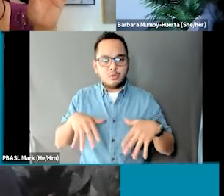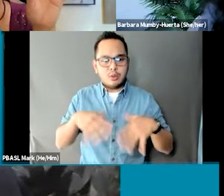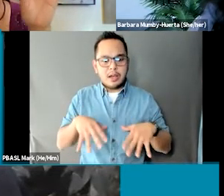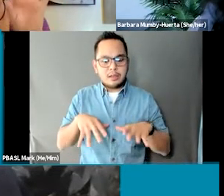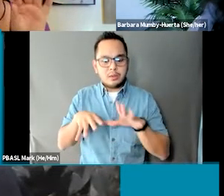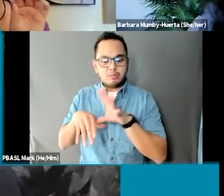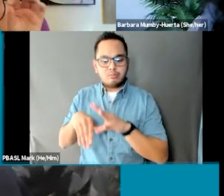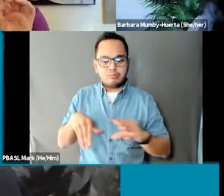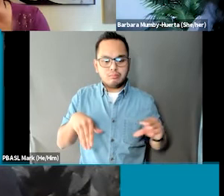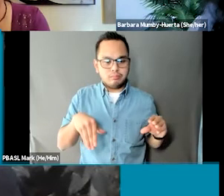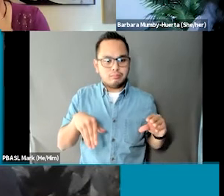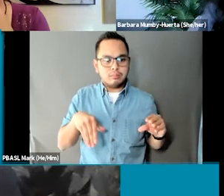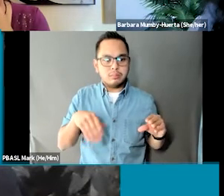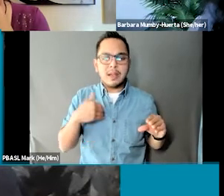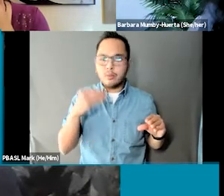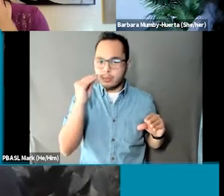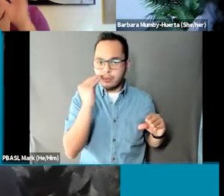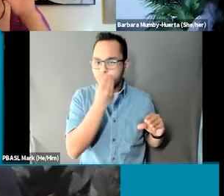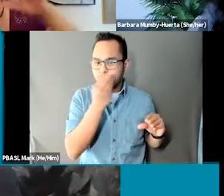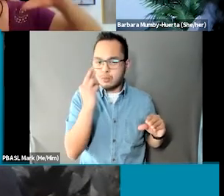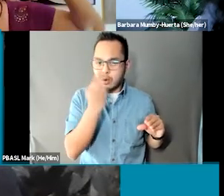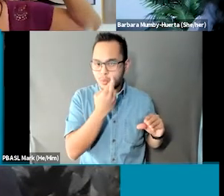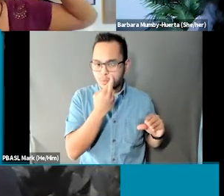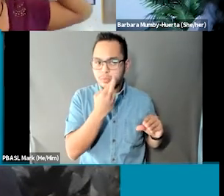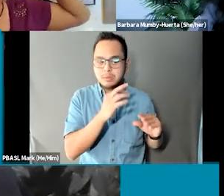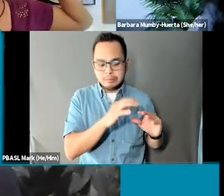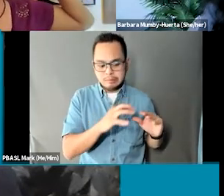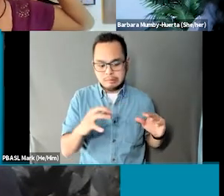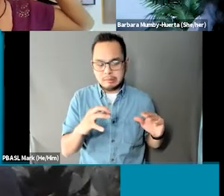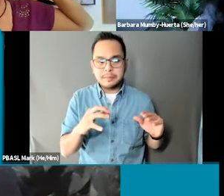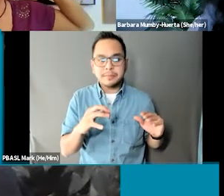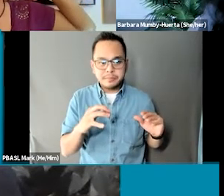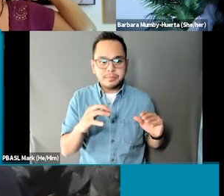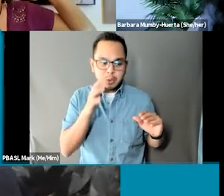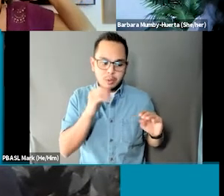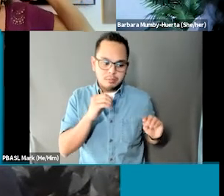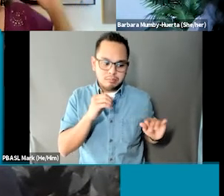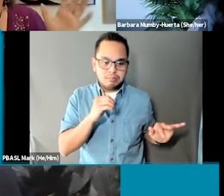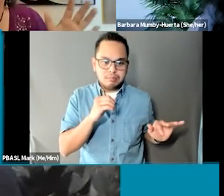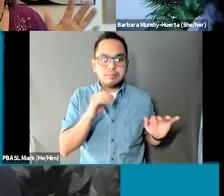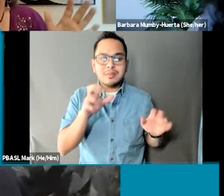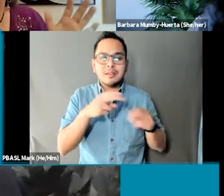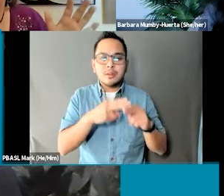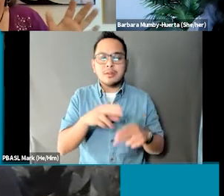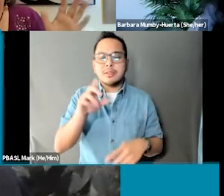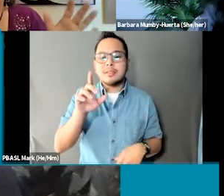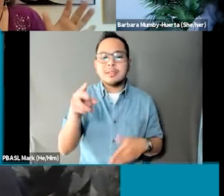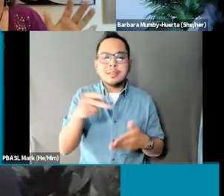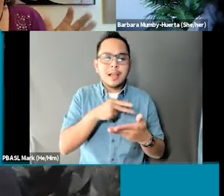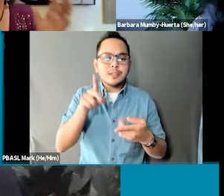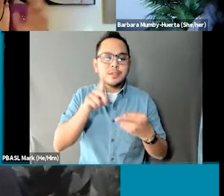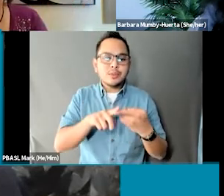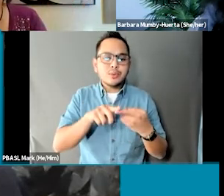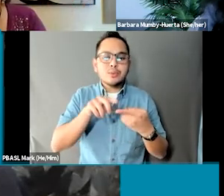left that's made out of roses, and there's rose petals trailing behind it. And that's called Dancing to the Tune of Your Own